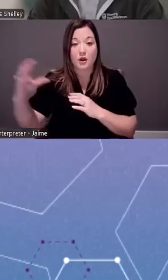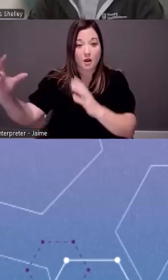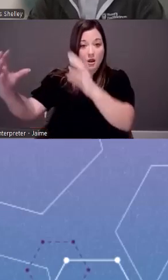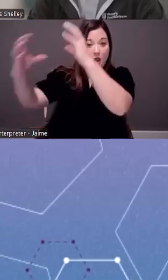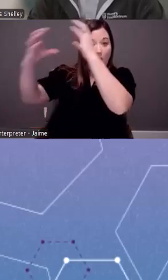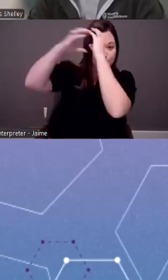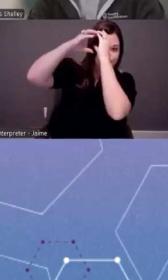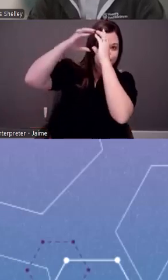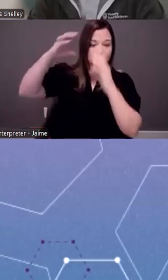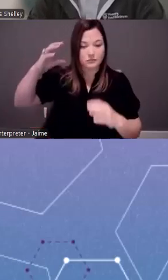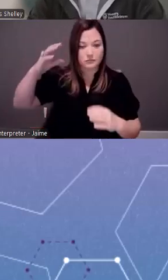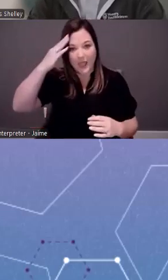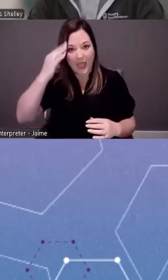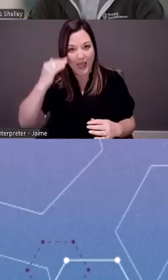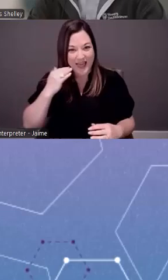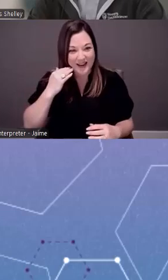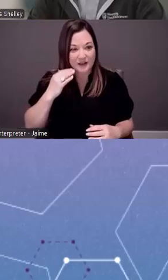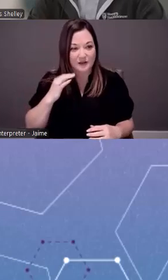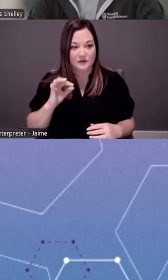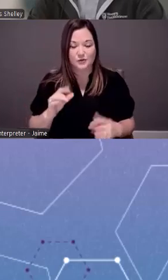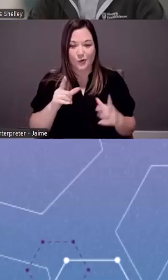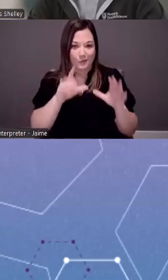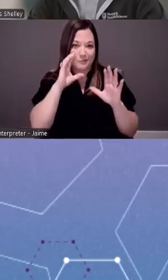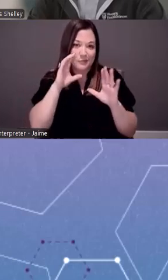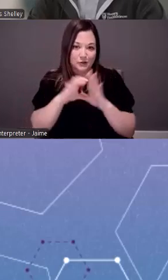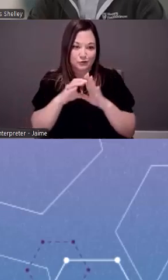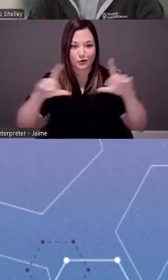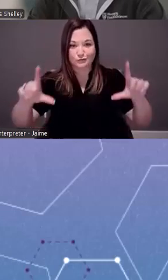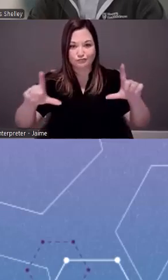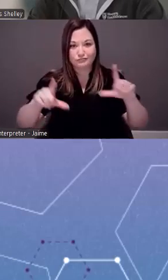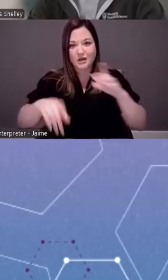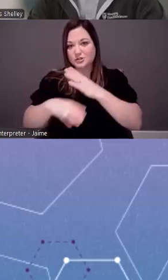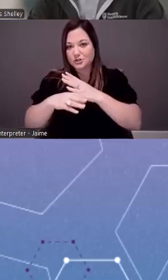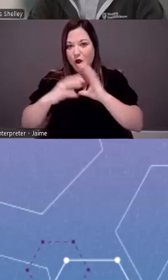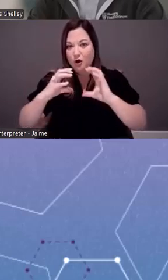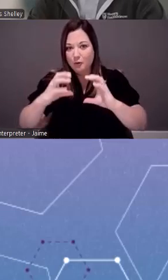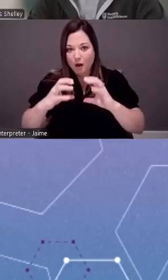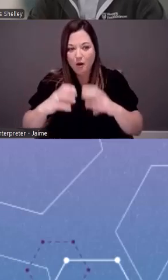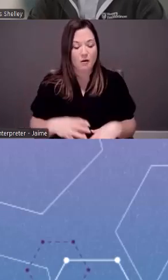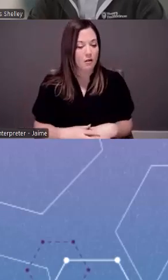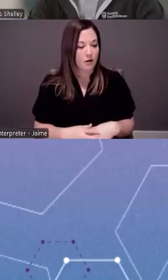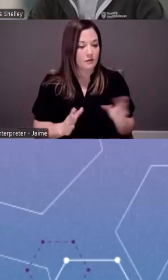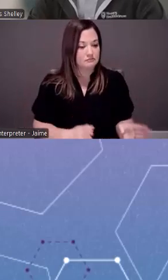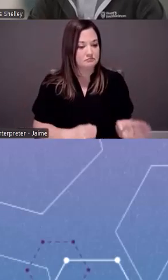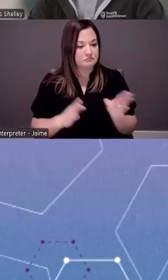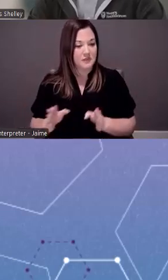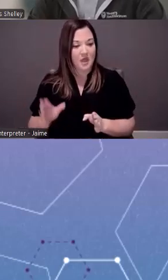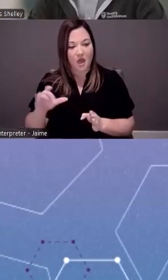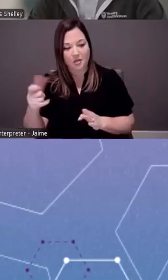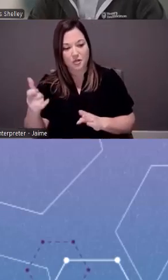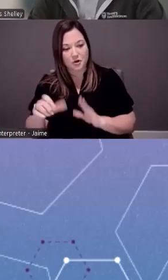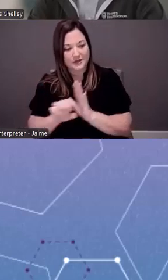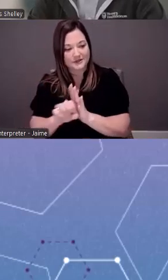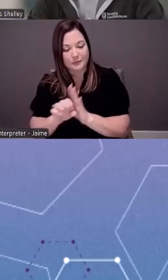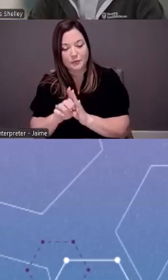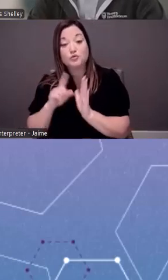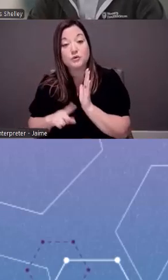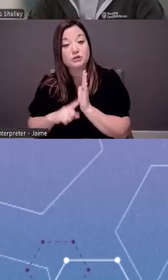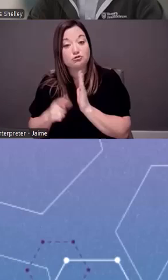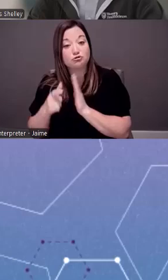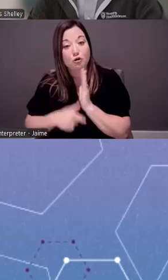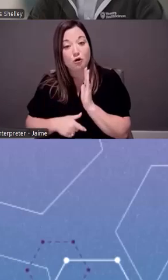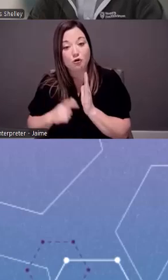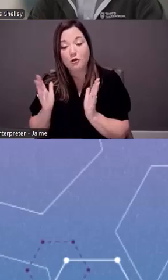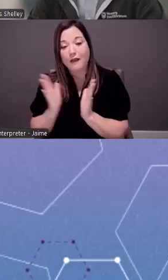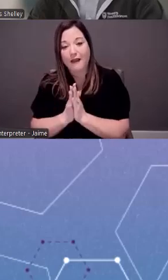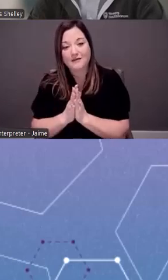soccer. There's a picture of a soccer ball. I think there's one more example here. There was a research article asking a